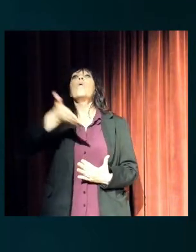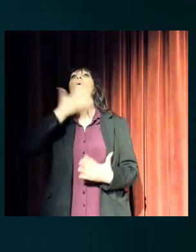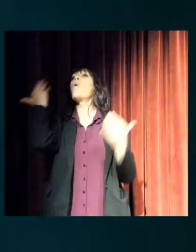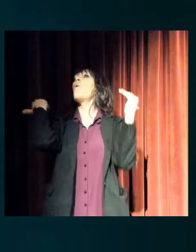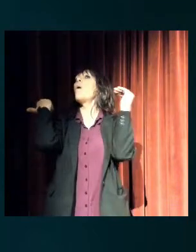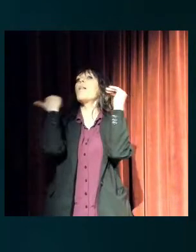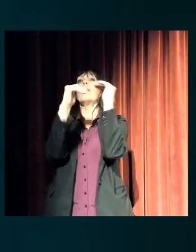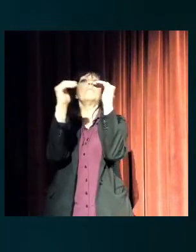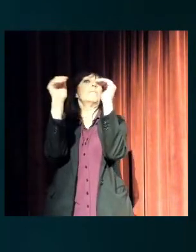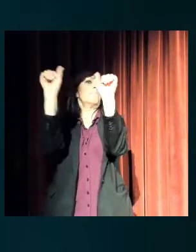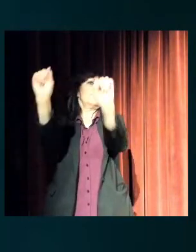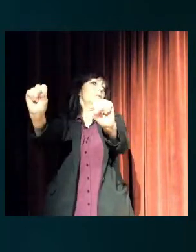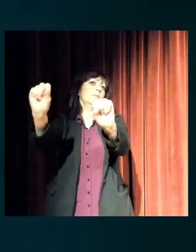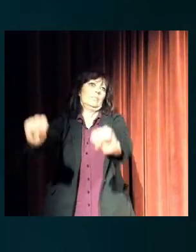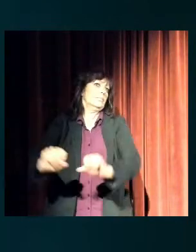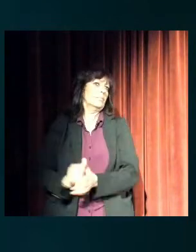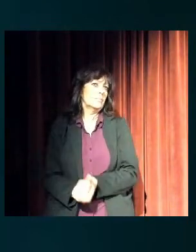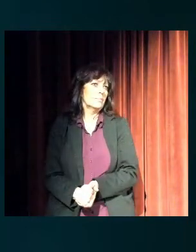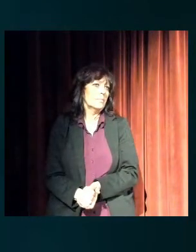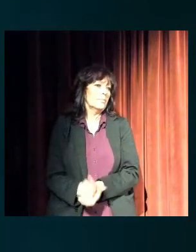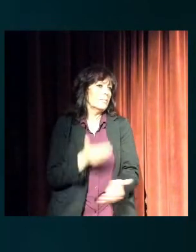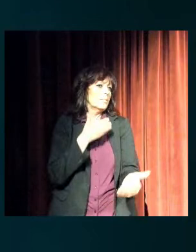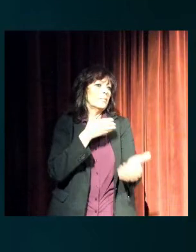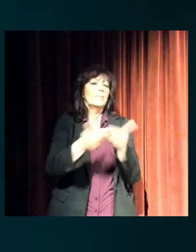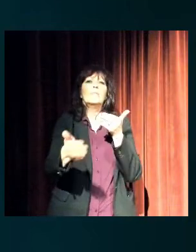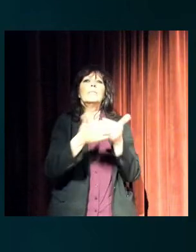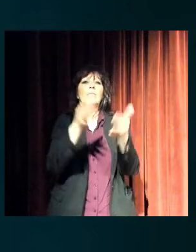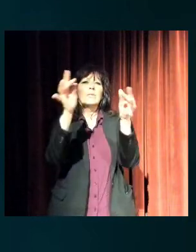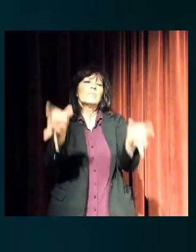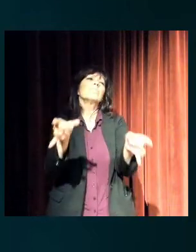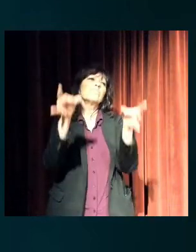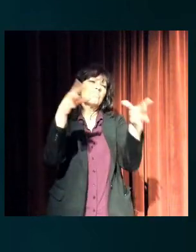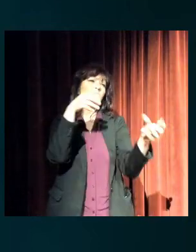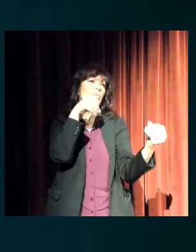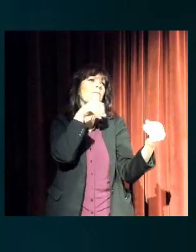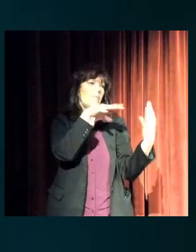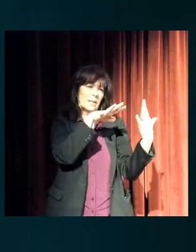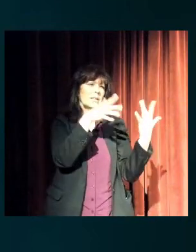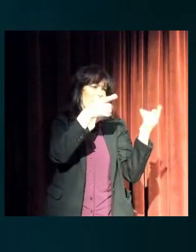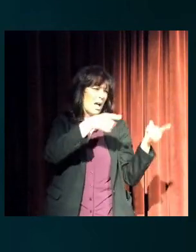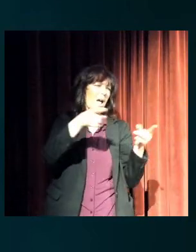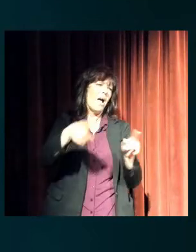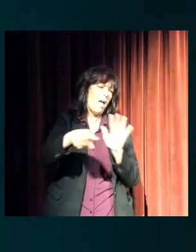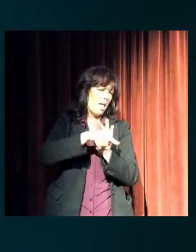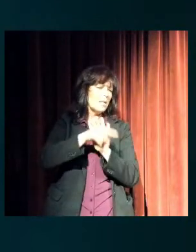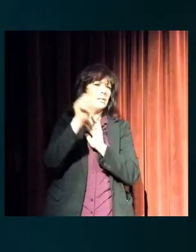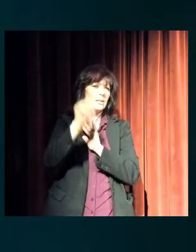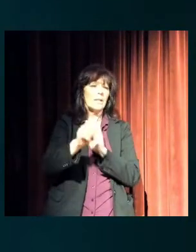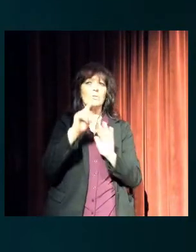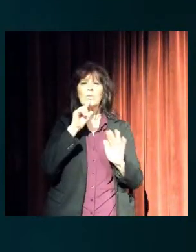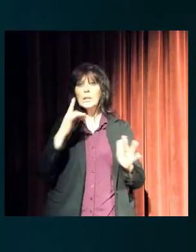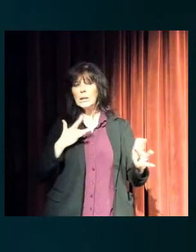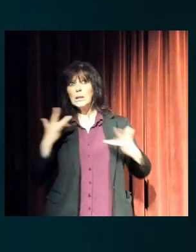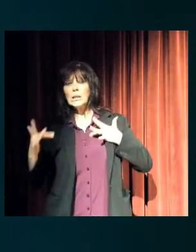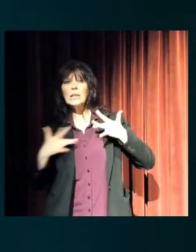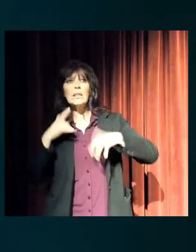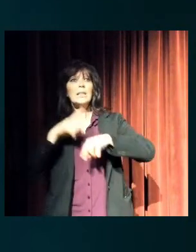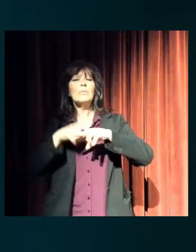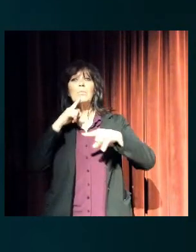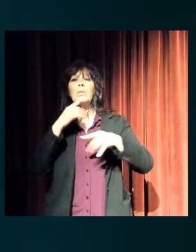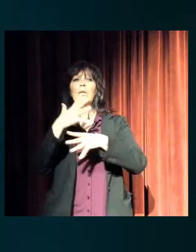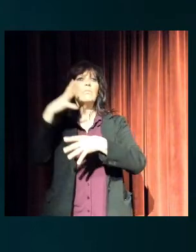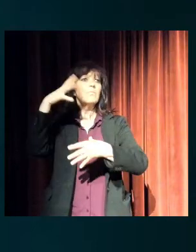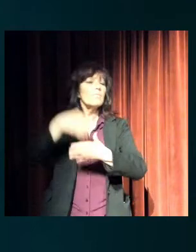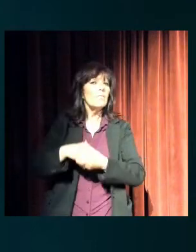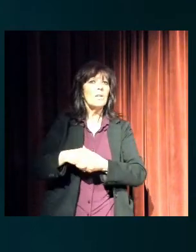unlimited possibilities. Despite the terrible adversity we faced, it is truly an exciting time to be part of a